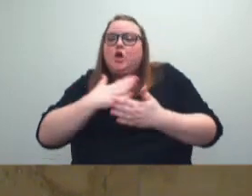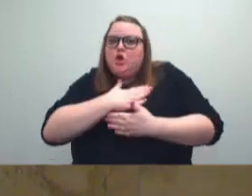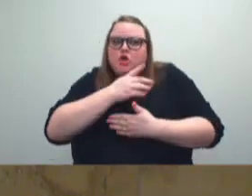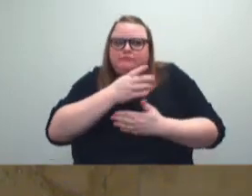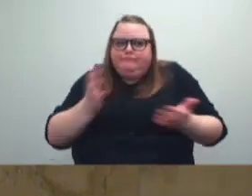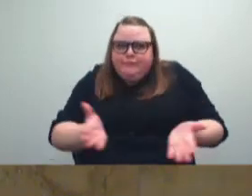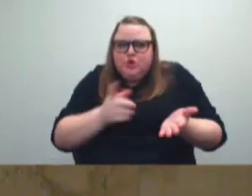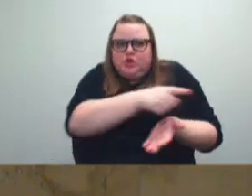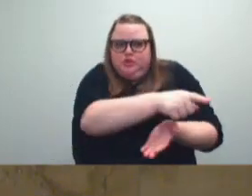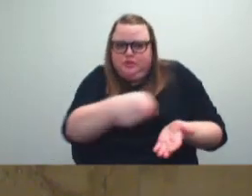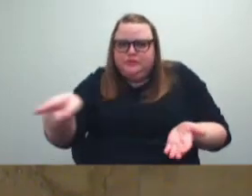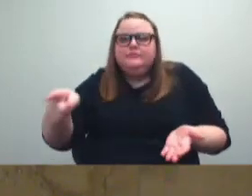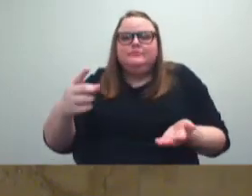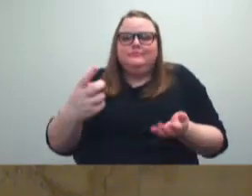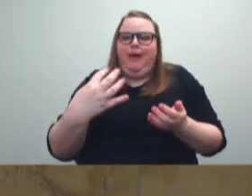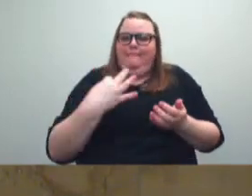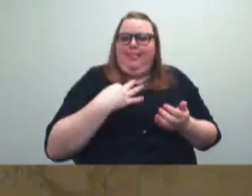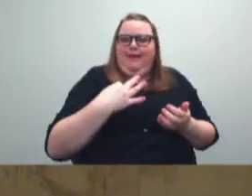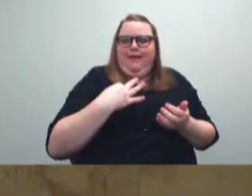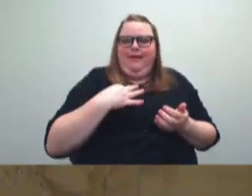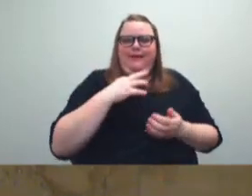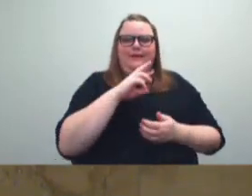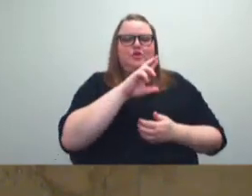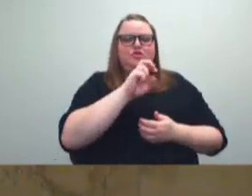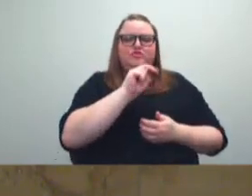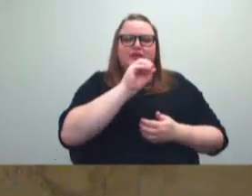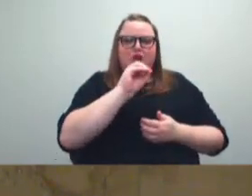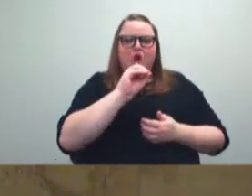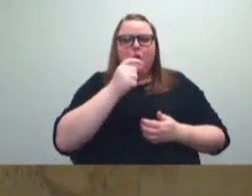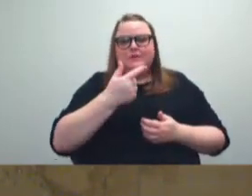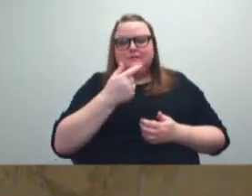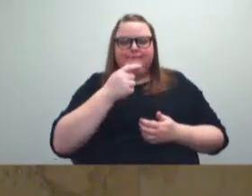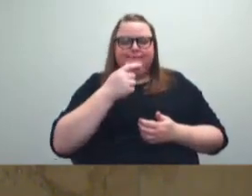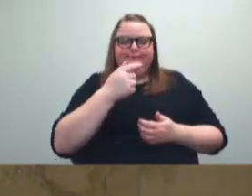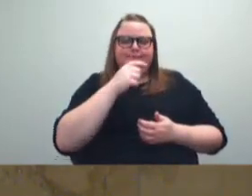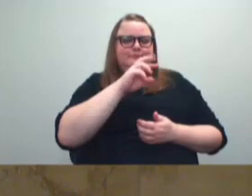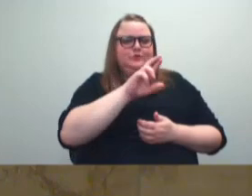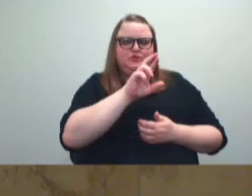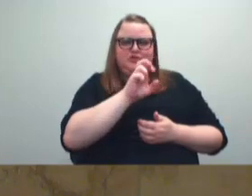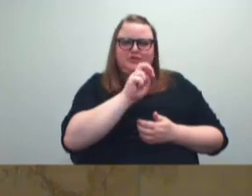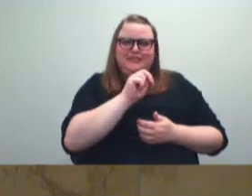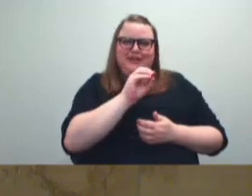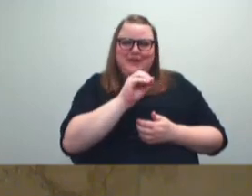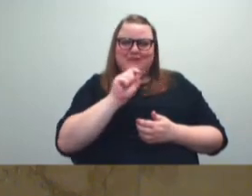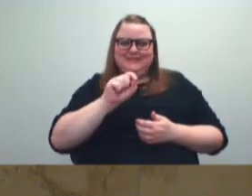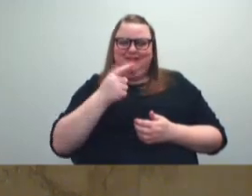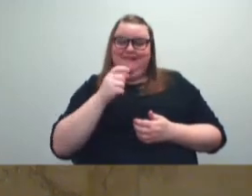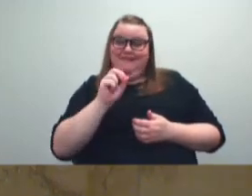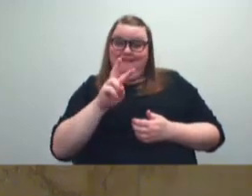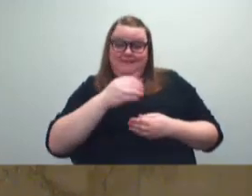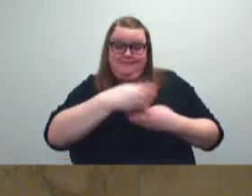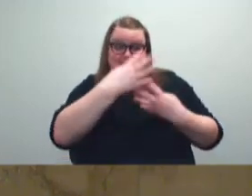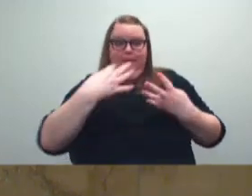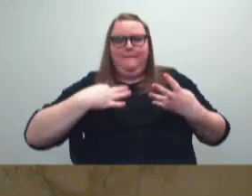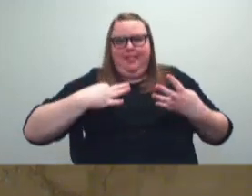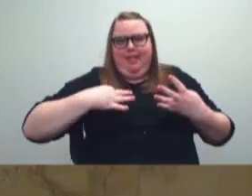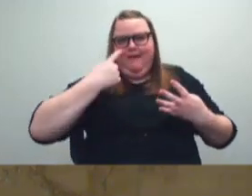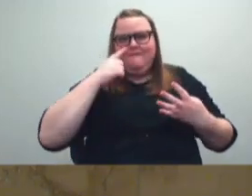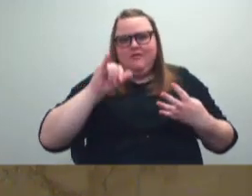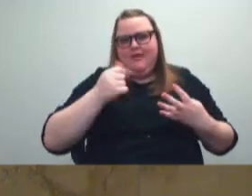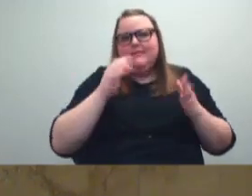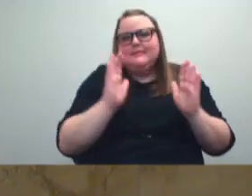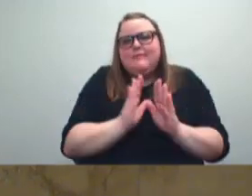criteria and see, that grant program, because we think it's really beneficial. I'm going to send it over to my good